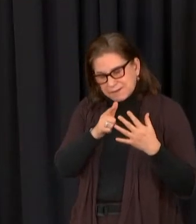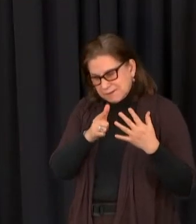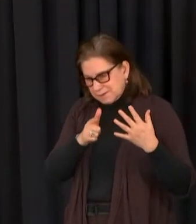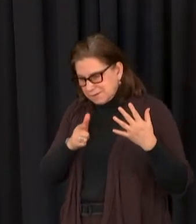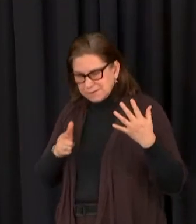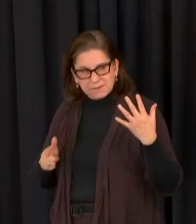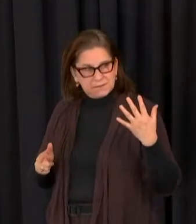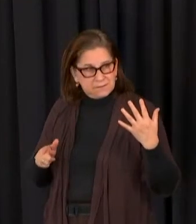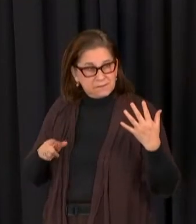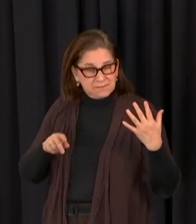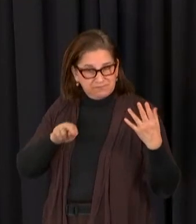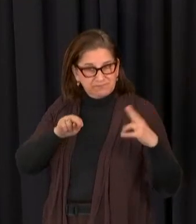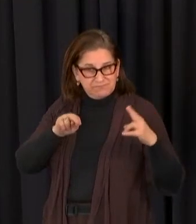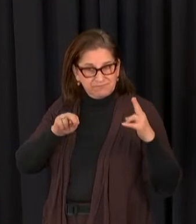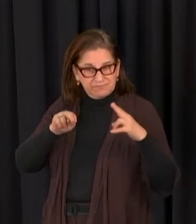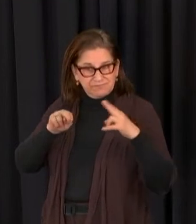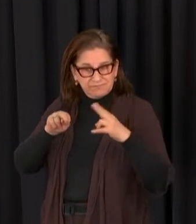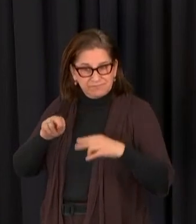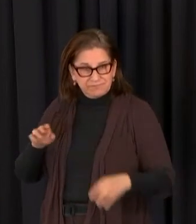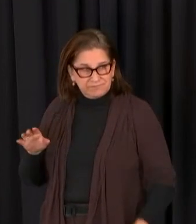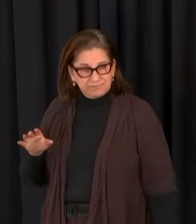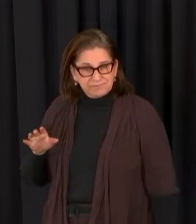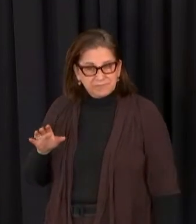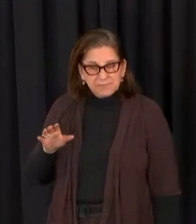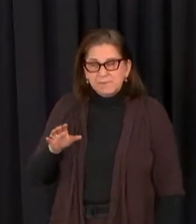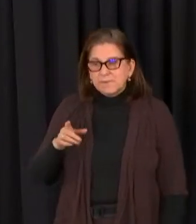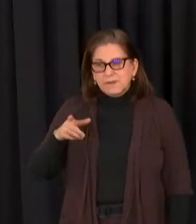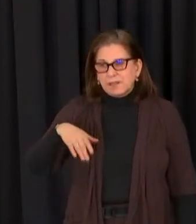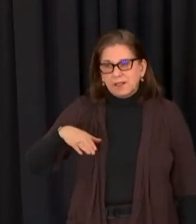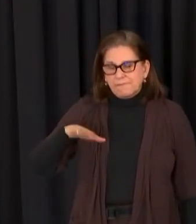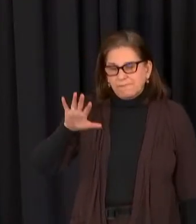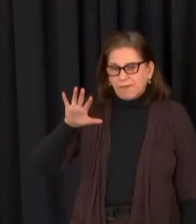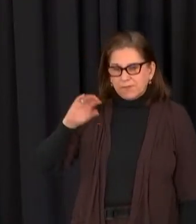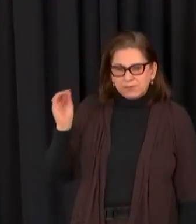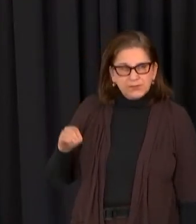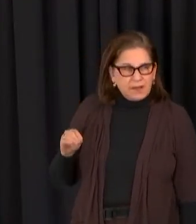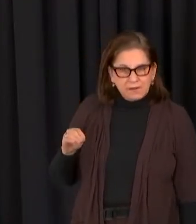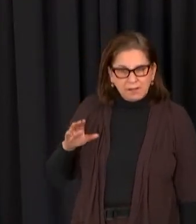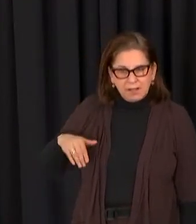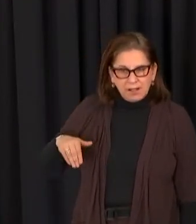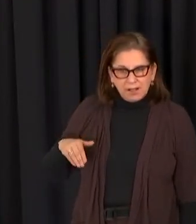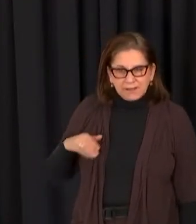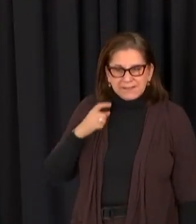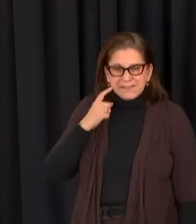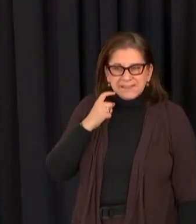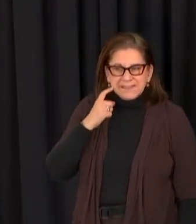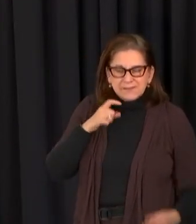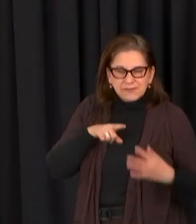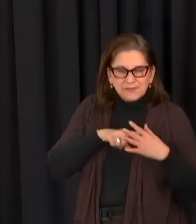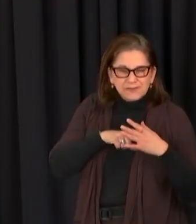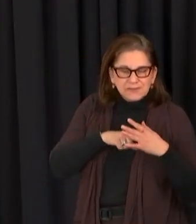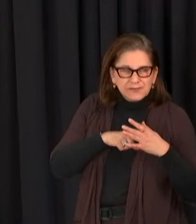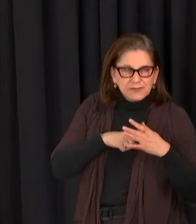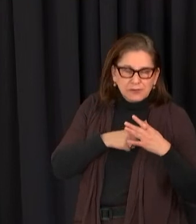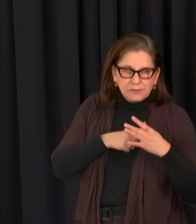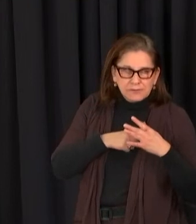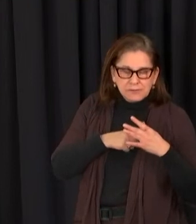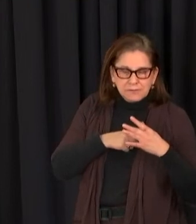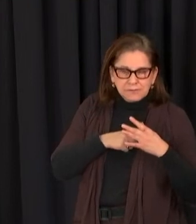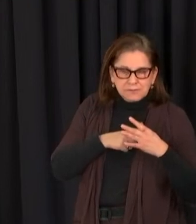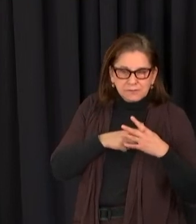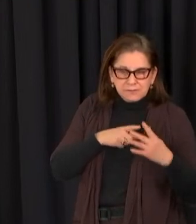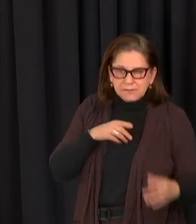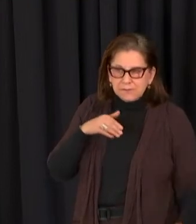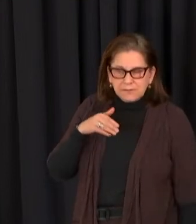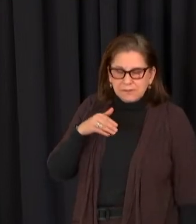the original? It's not yet 50%, but it's important to remember that it's just a sampling of cases. It is not all cases,